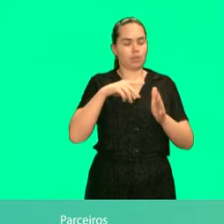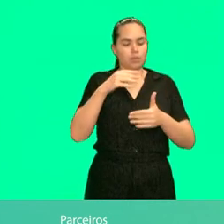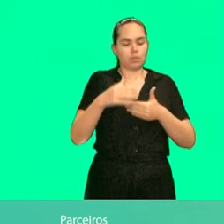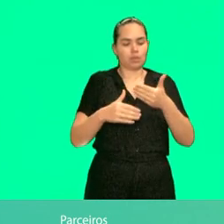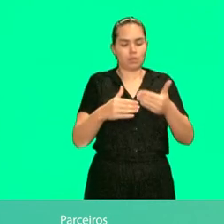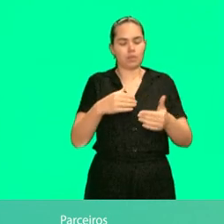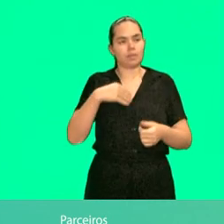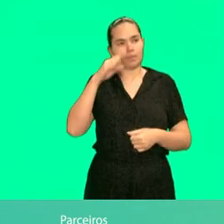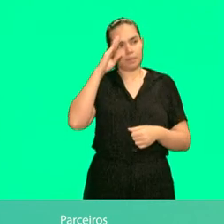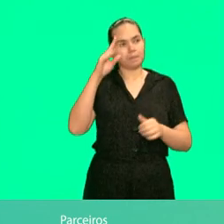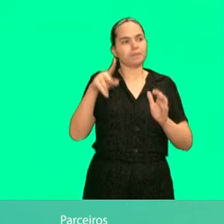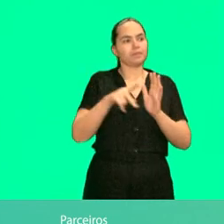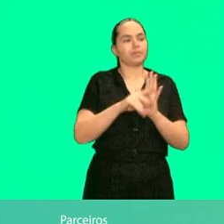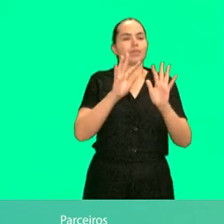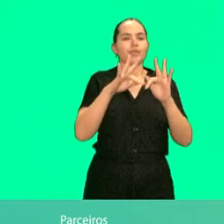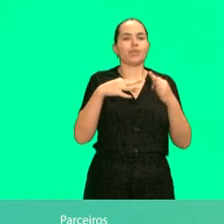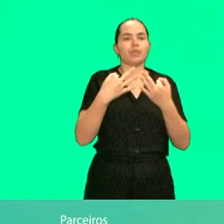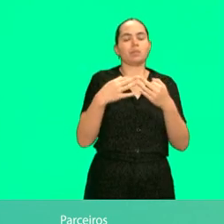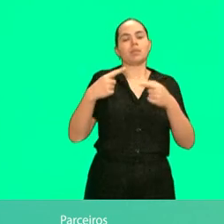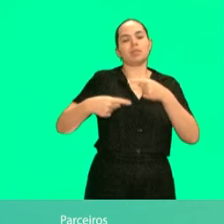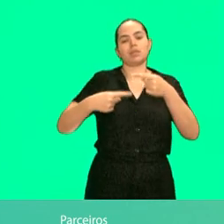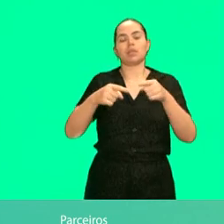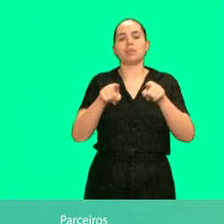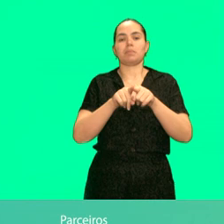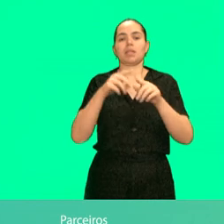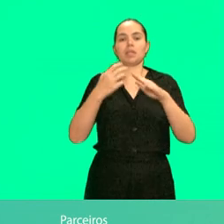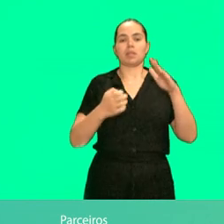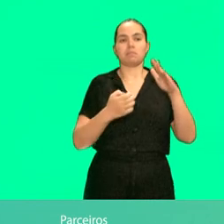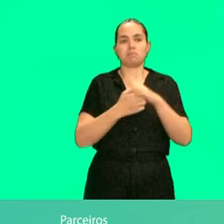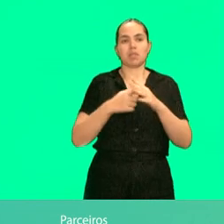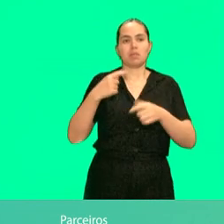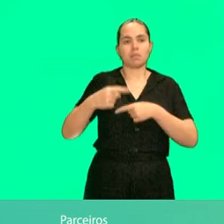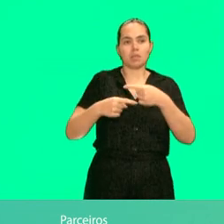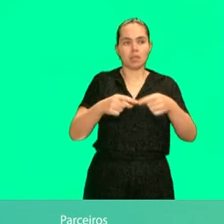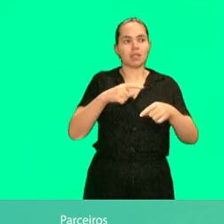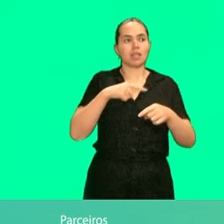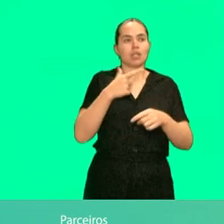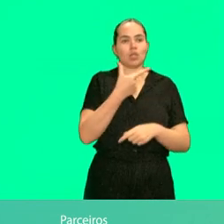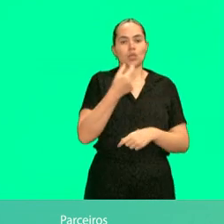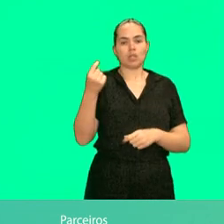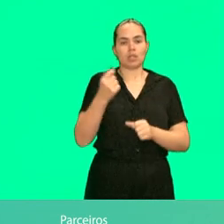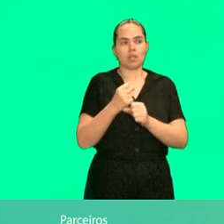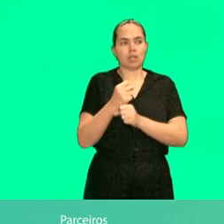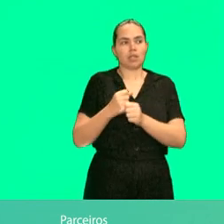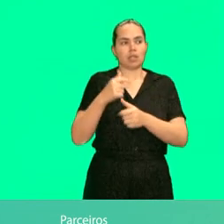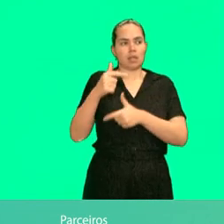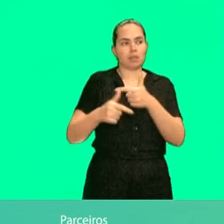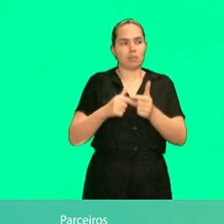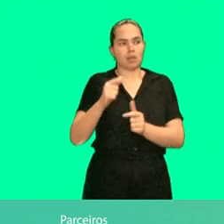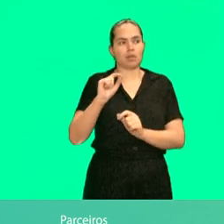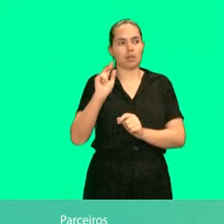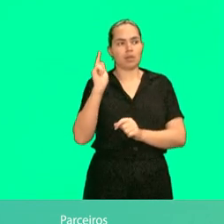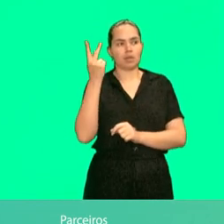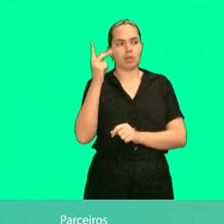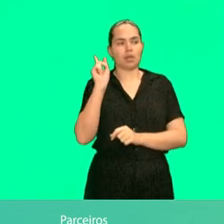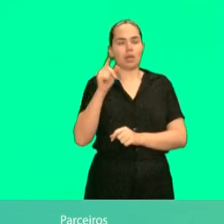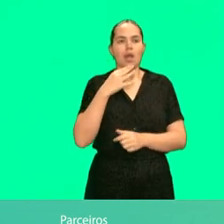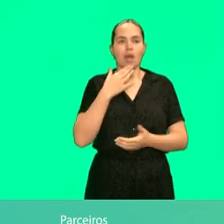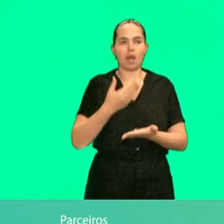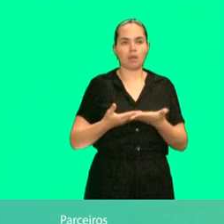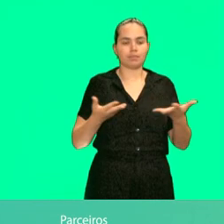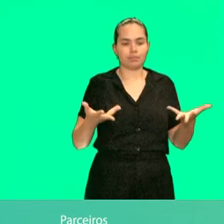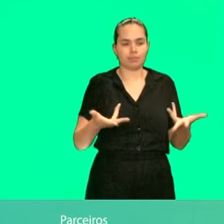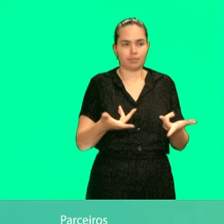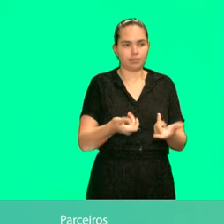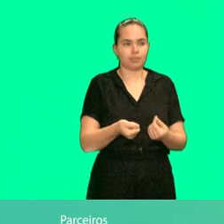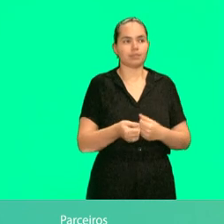great development. We passed through a great development process in 600 years. So